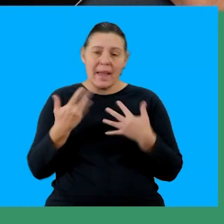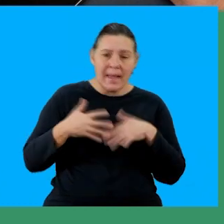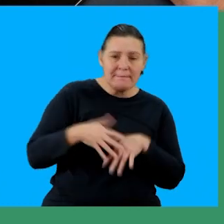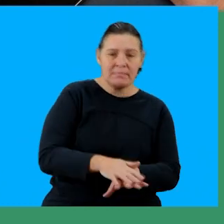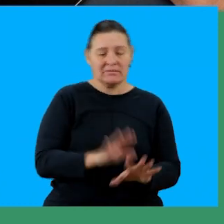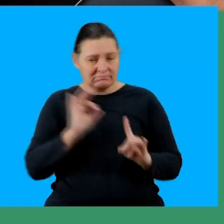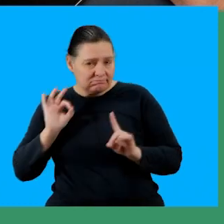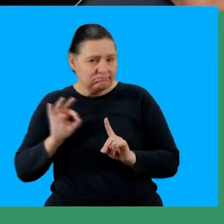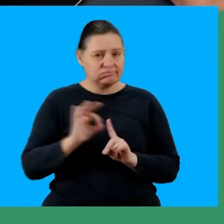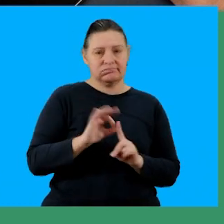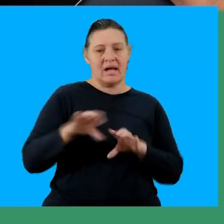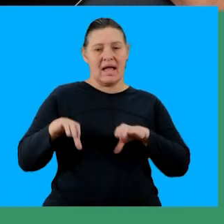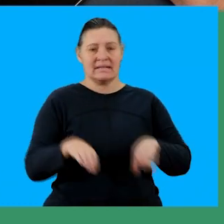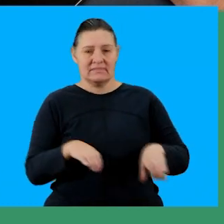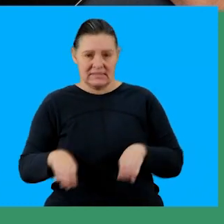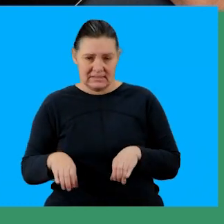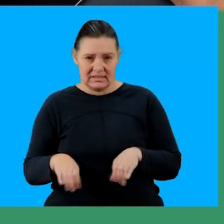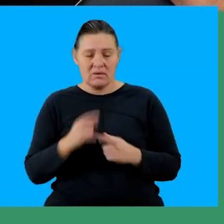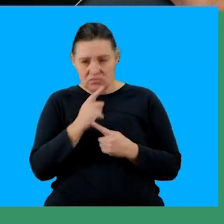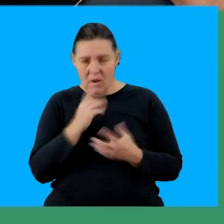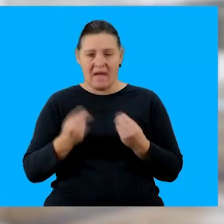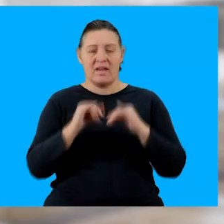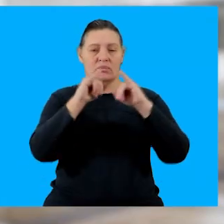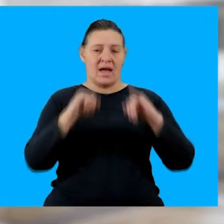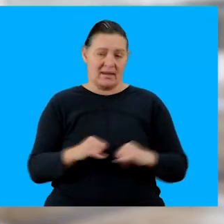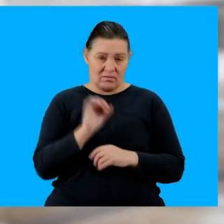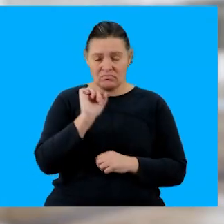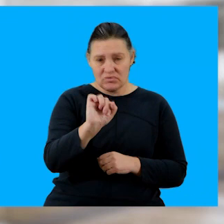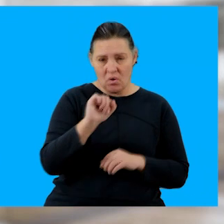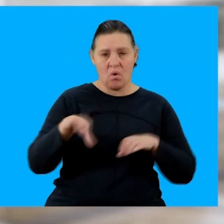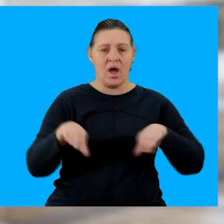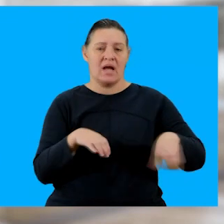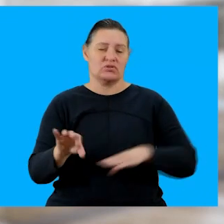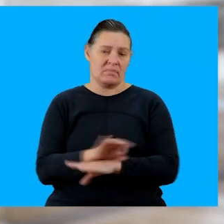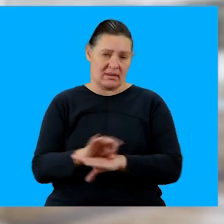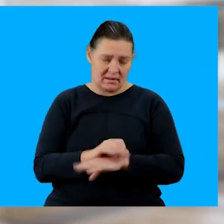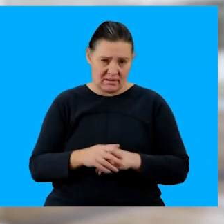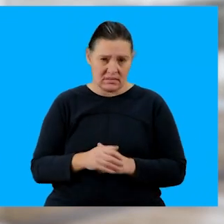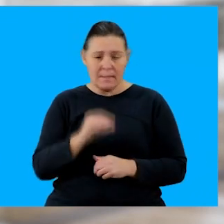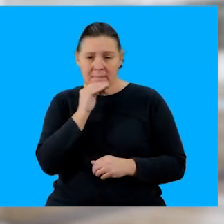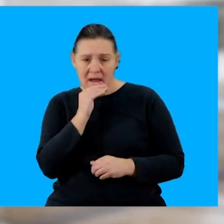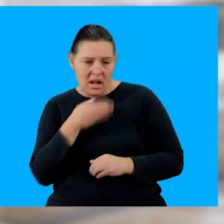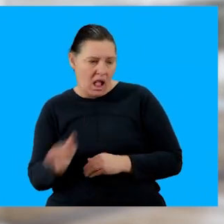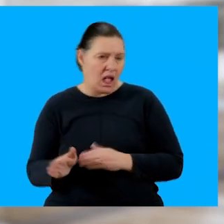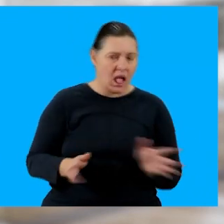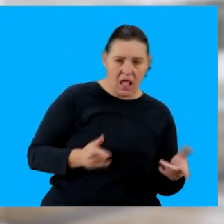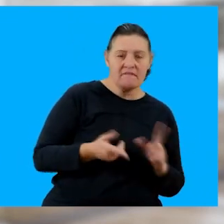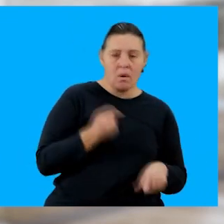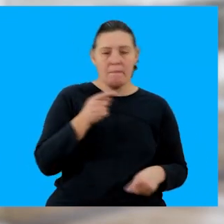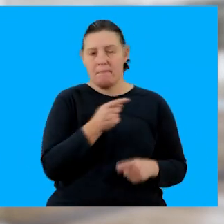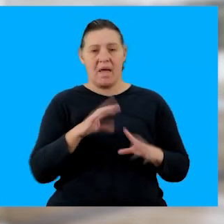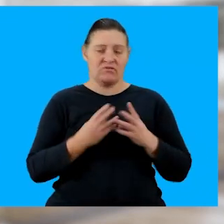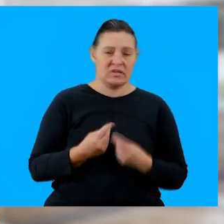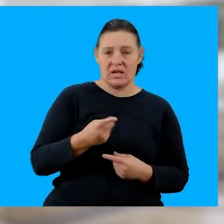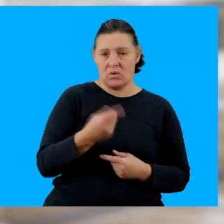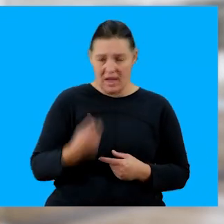you implement exactly the activities that you have outlined in your action plan so that you will not move away